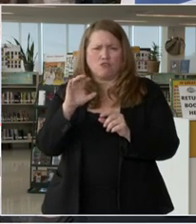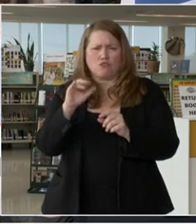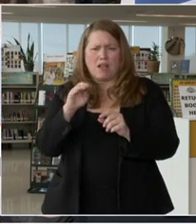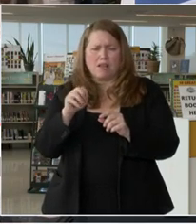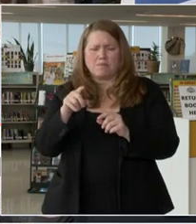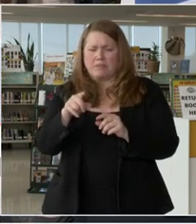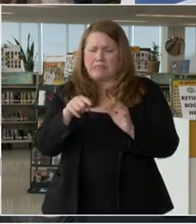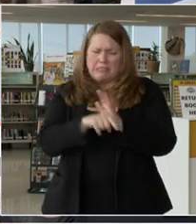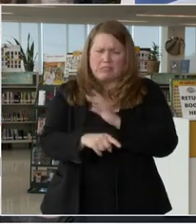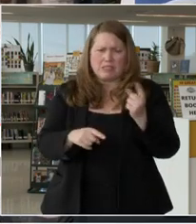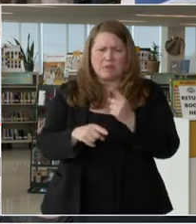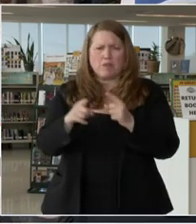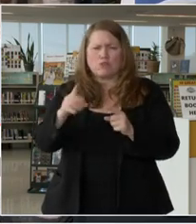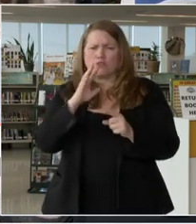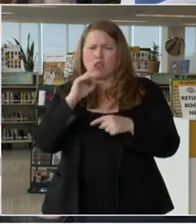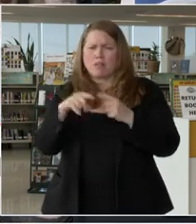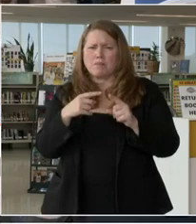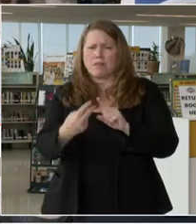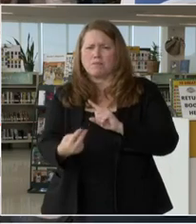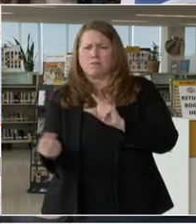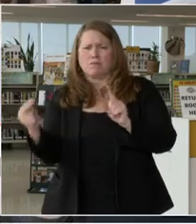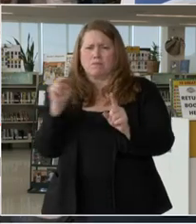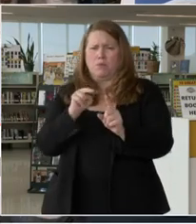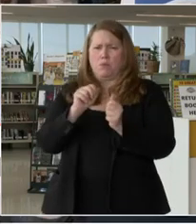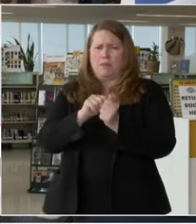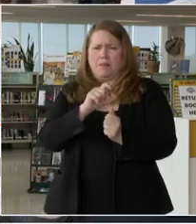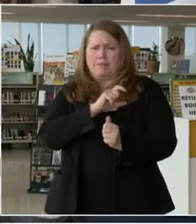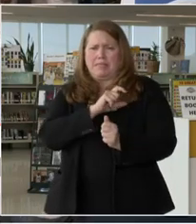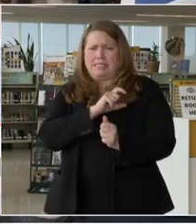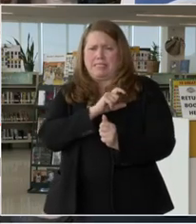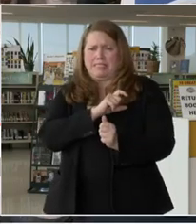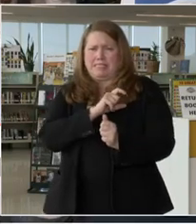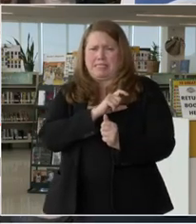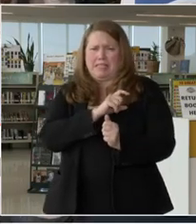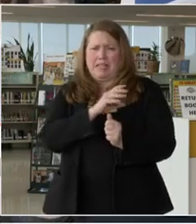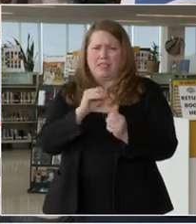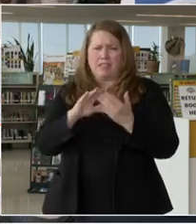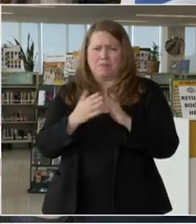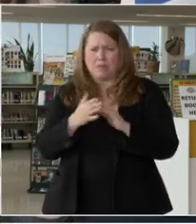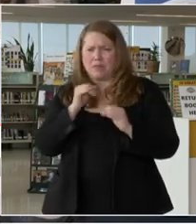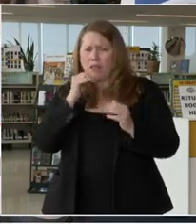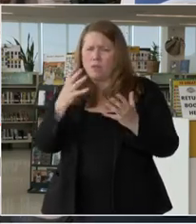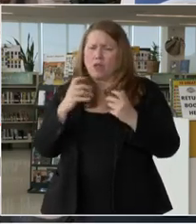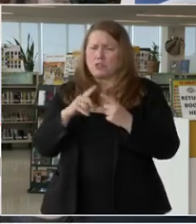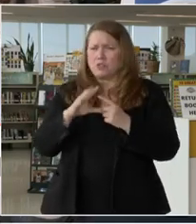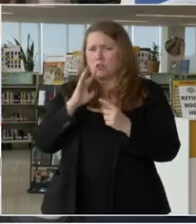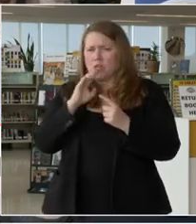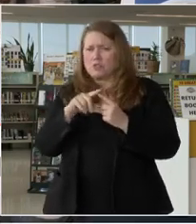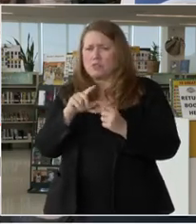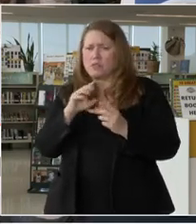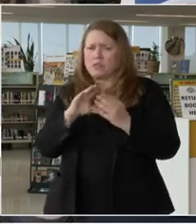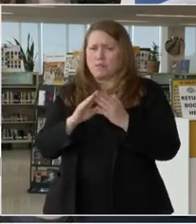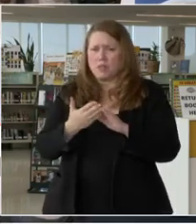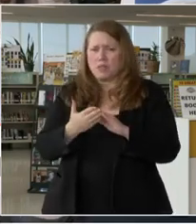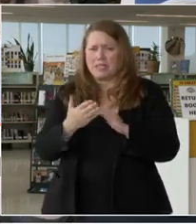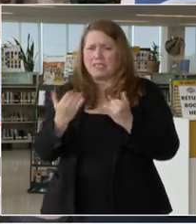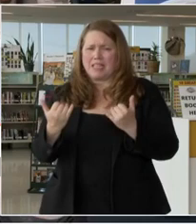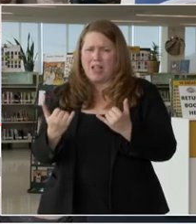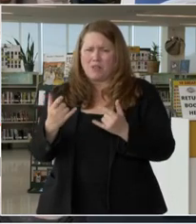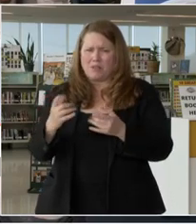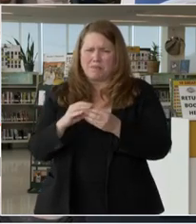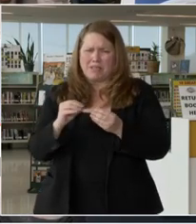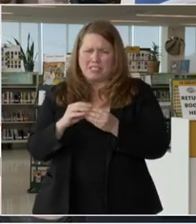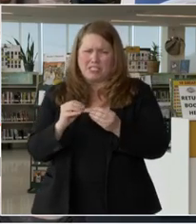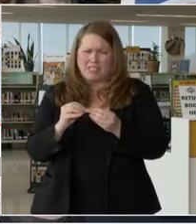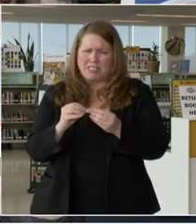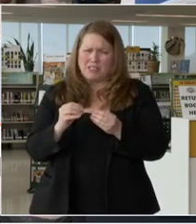about the perception of police with the community and people not wanting to talk with the community. Then just now you mentioned, you know,